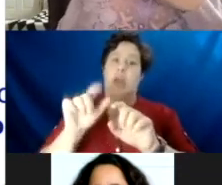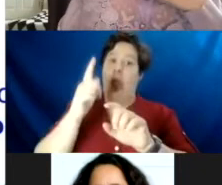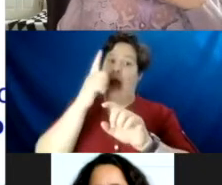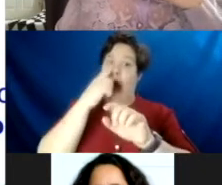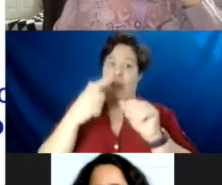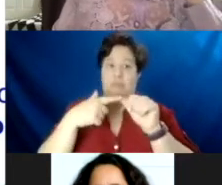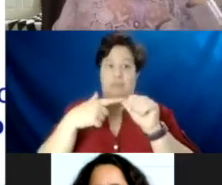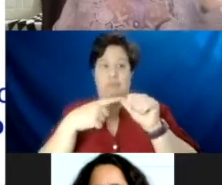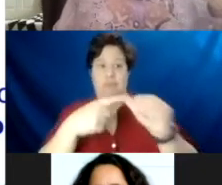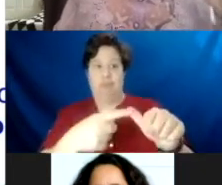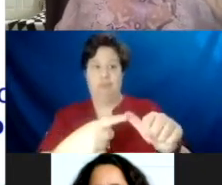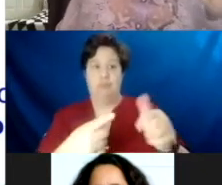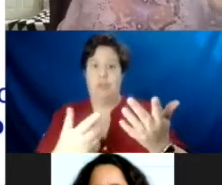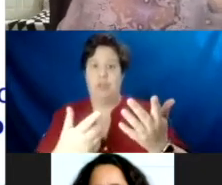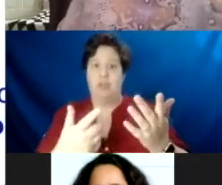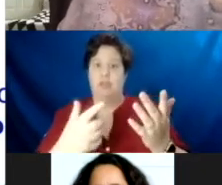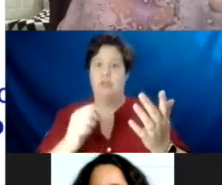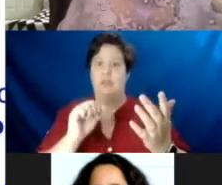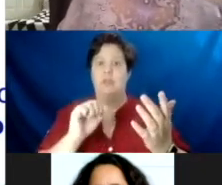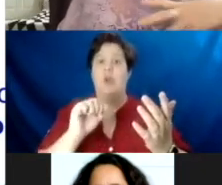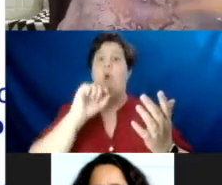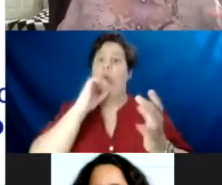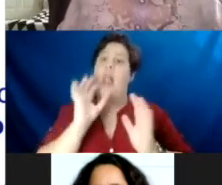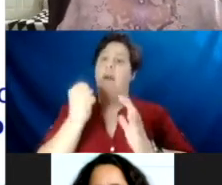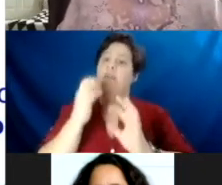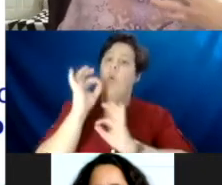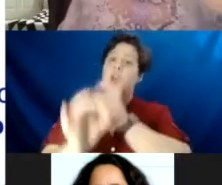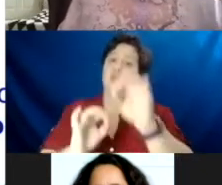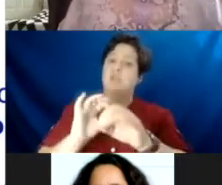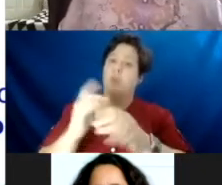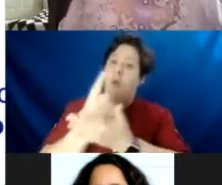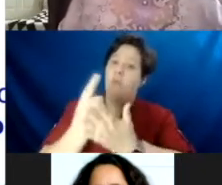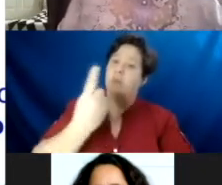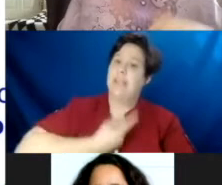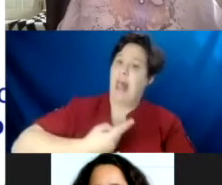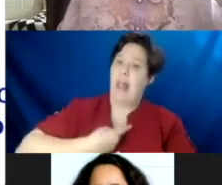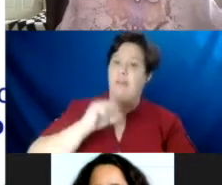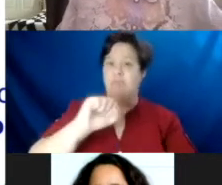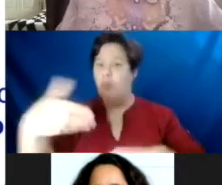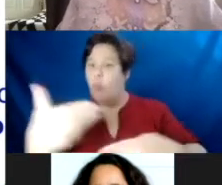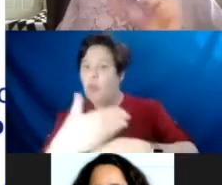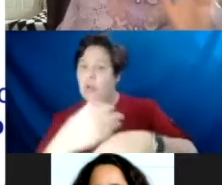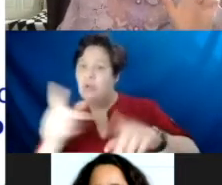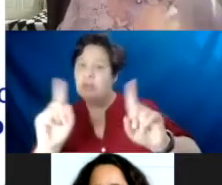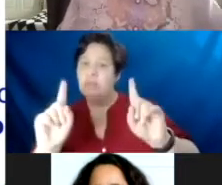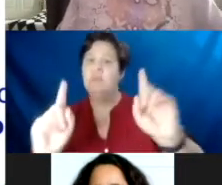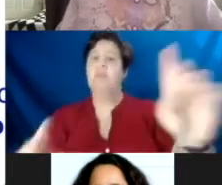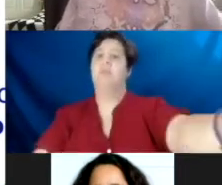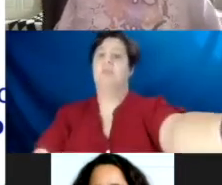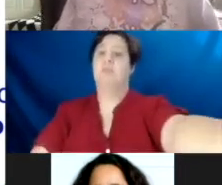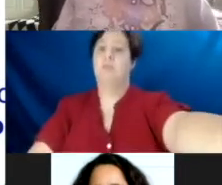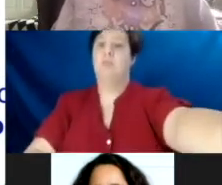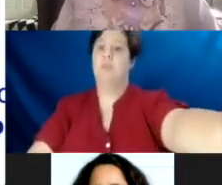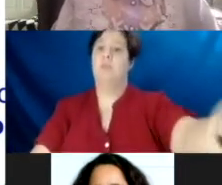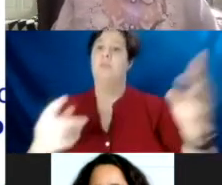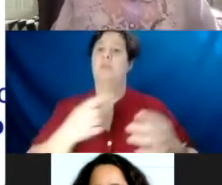apply. There will be some question on yourself and about your work with some